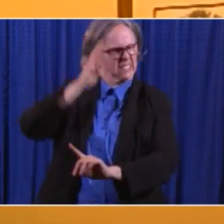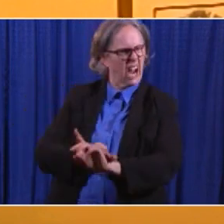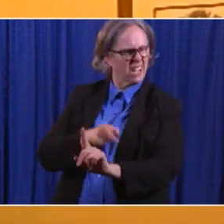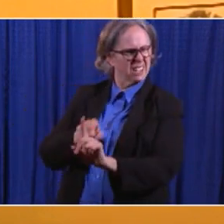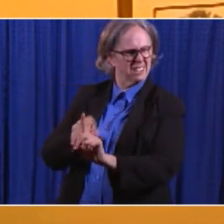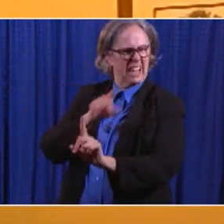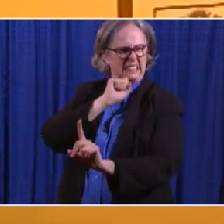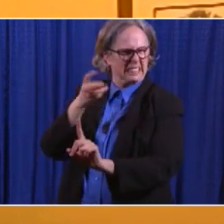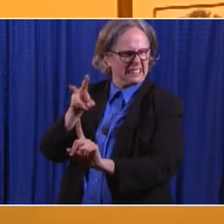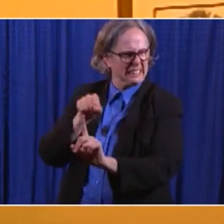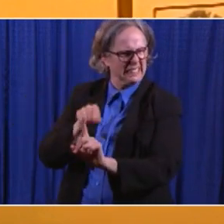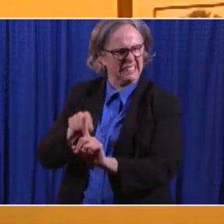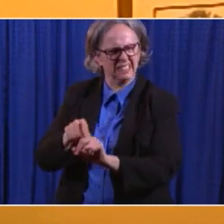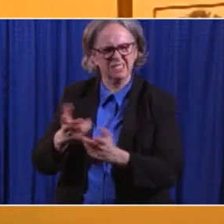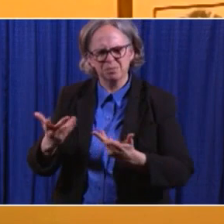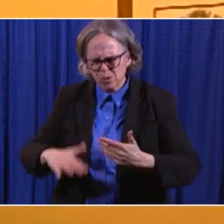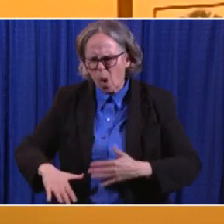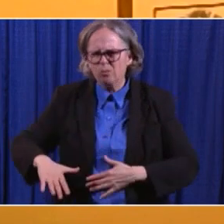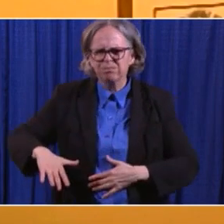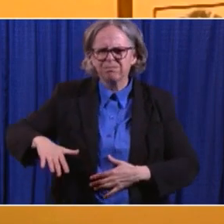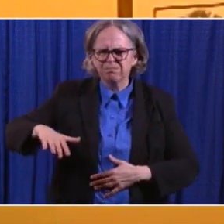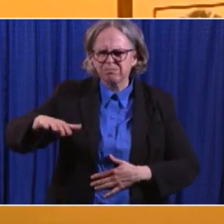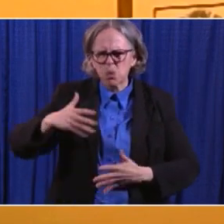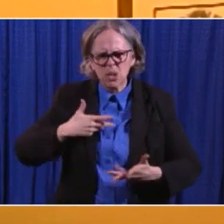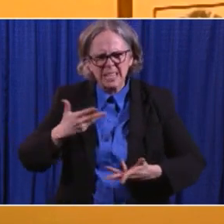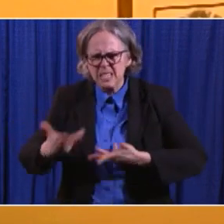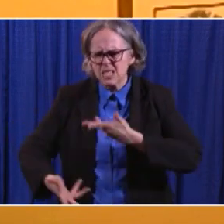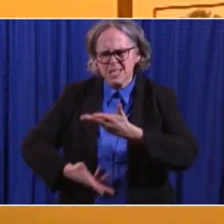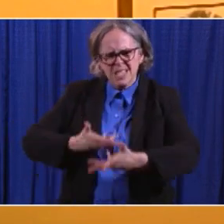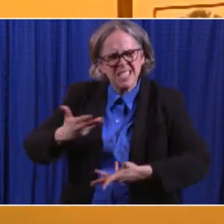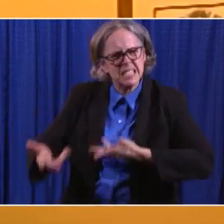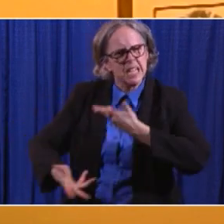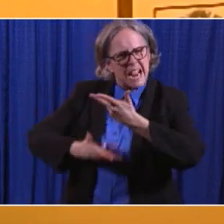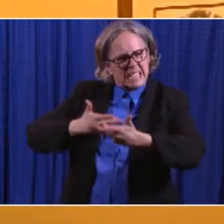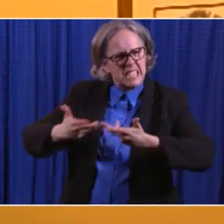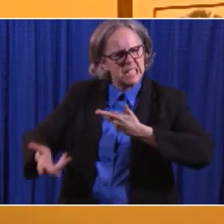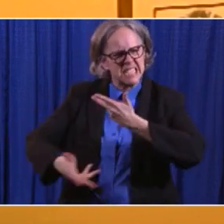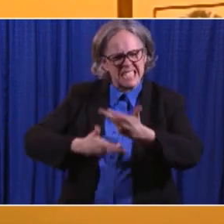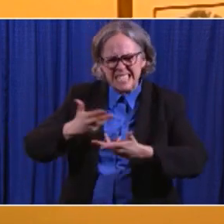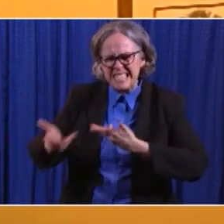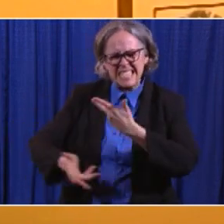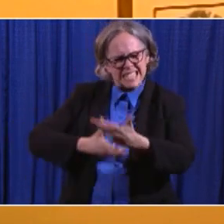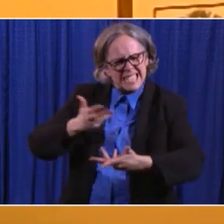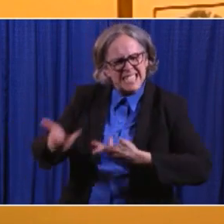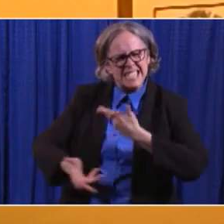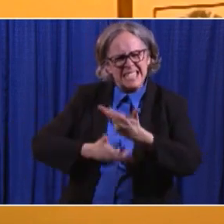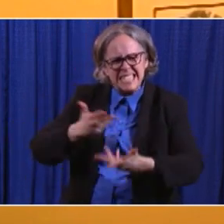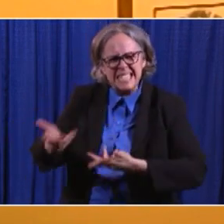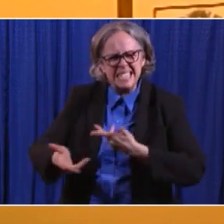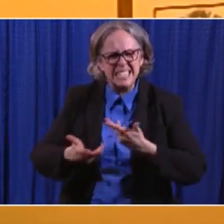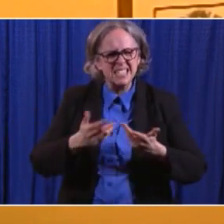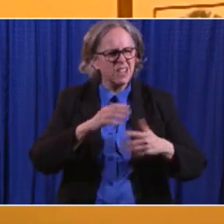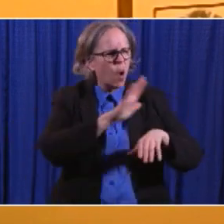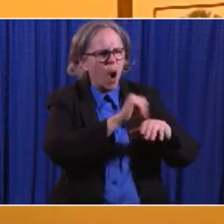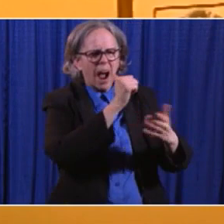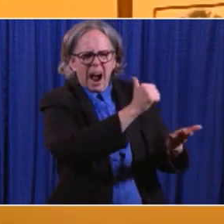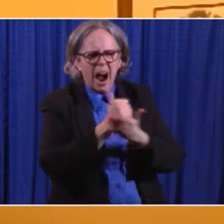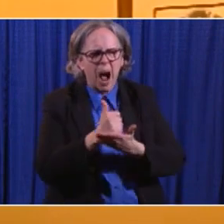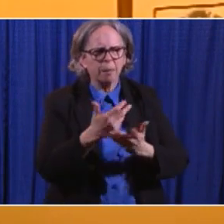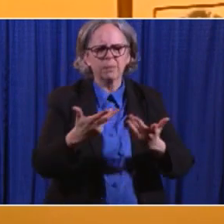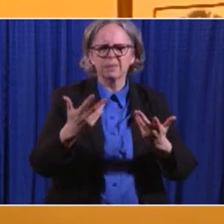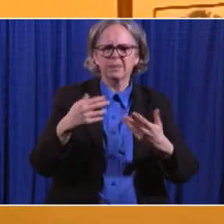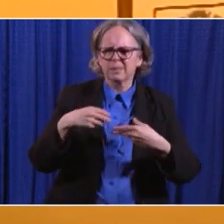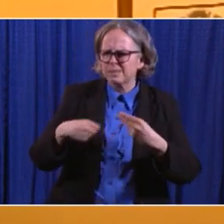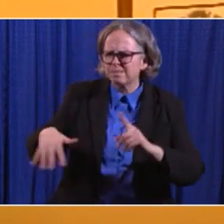his needs and to create a loving and nurturing environment for him. But after some especially violent outbursts at